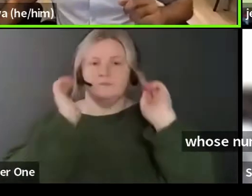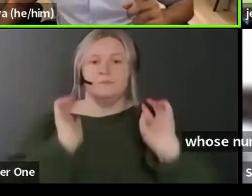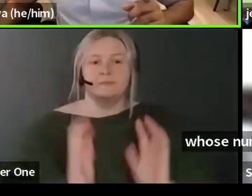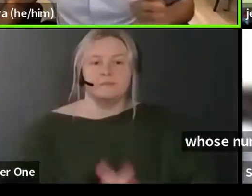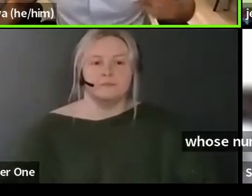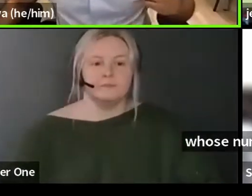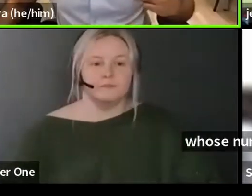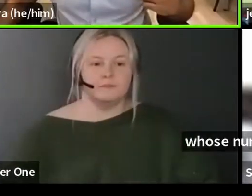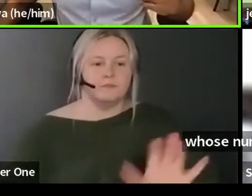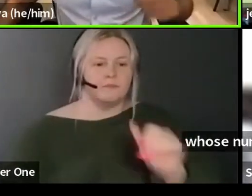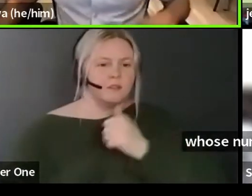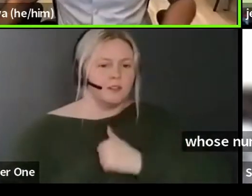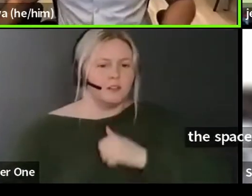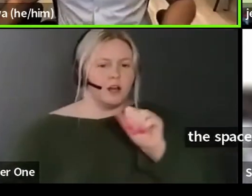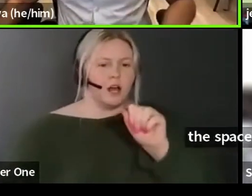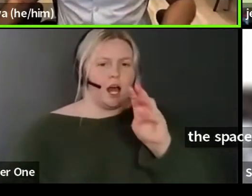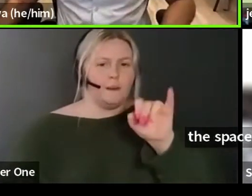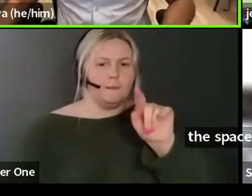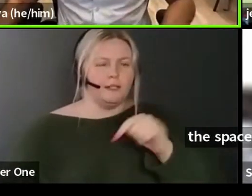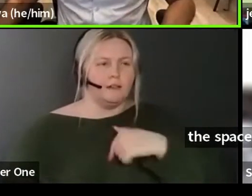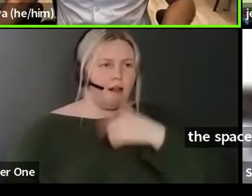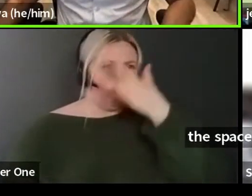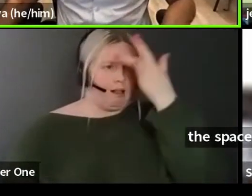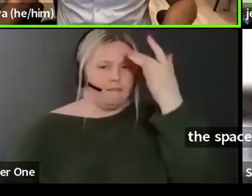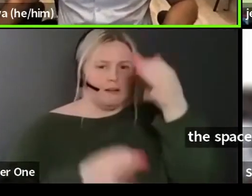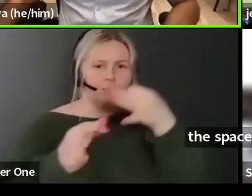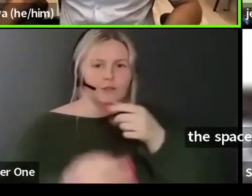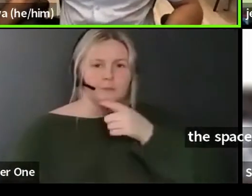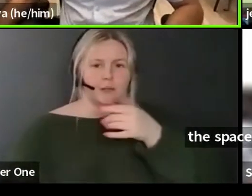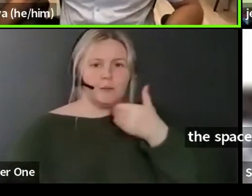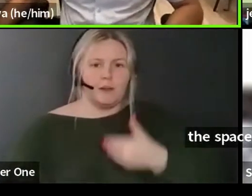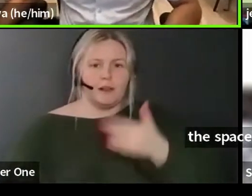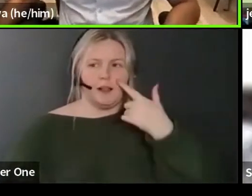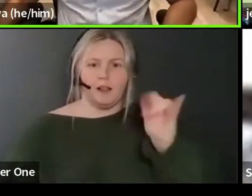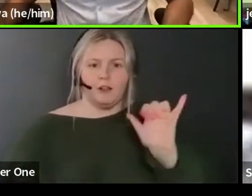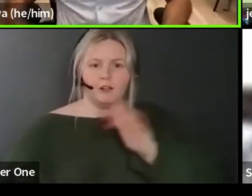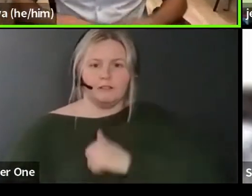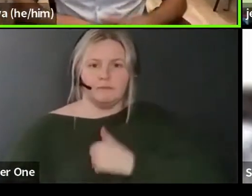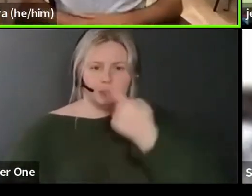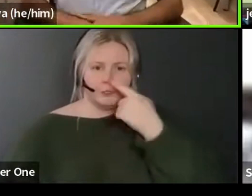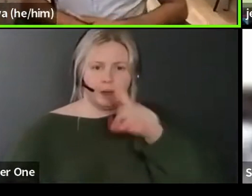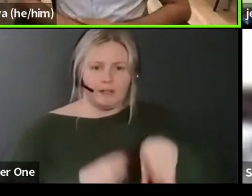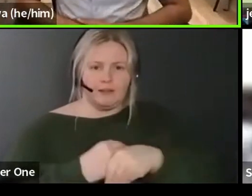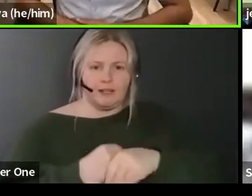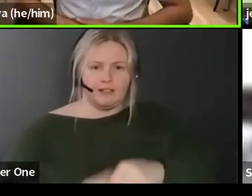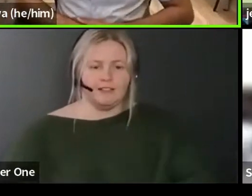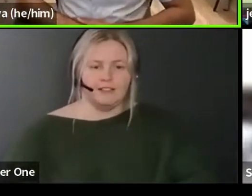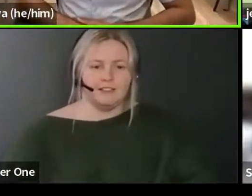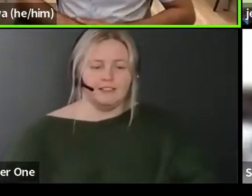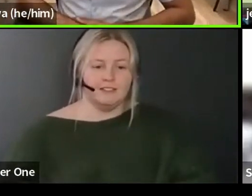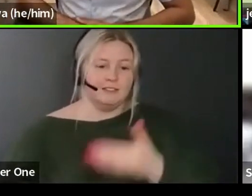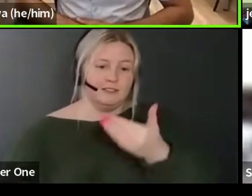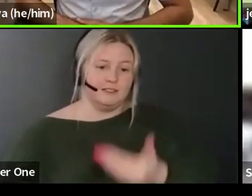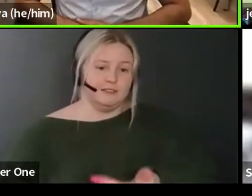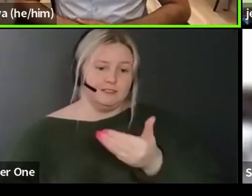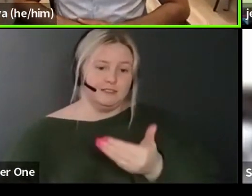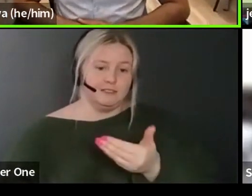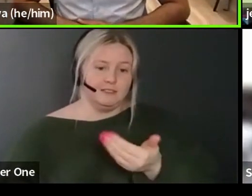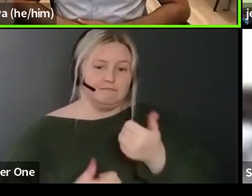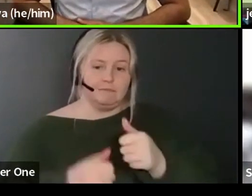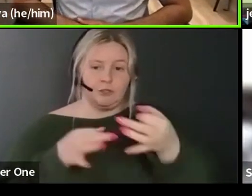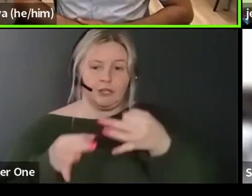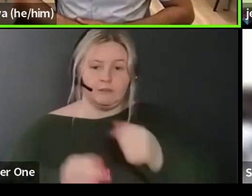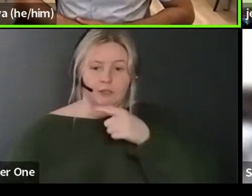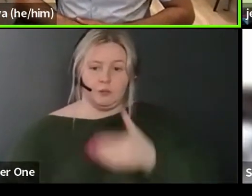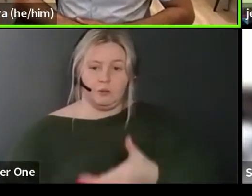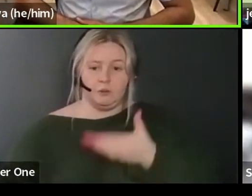Sorry, I forgot to give my description. Can I just give my description for a minute? Sorry about that. Yeah, so I guess I'll try to describe